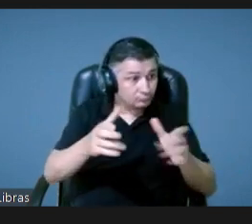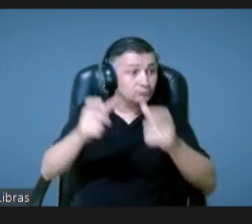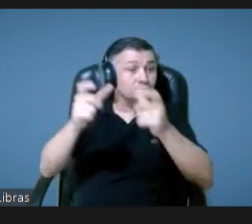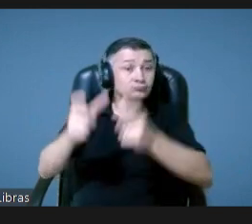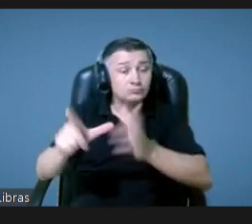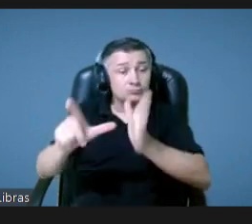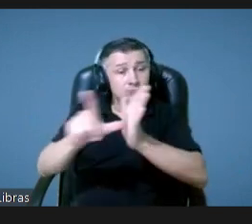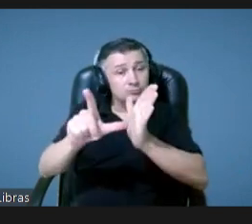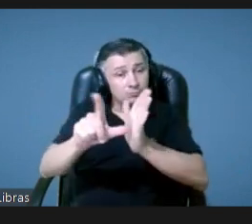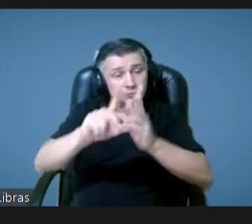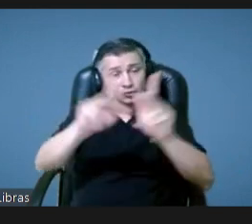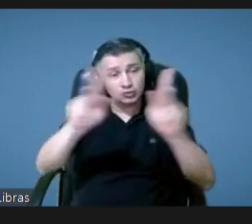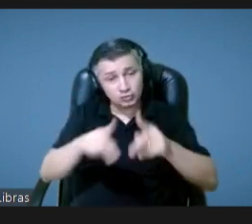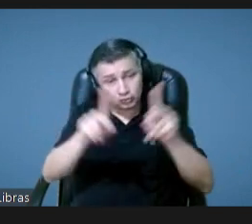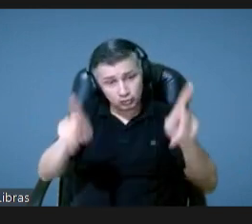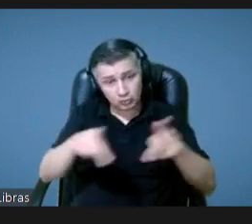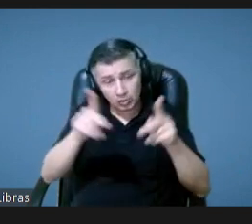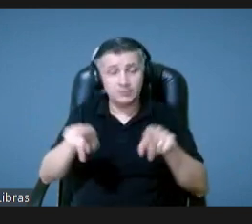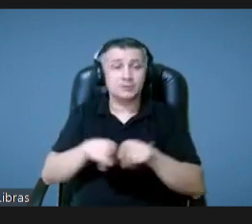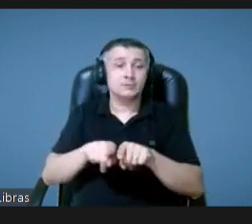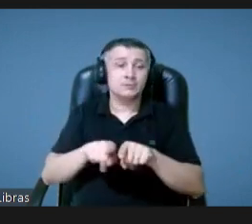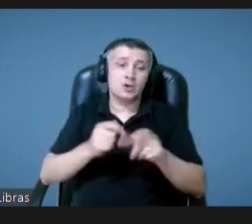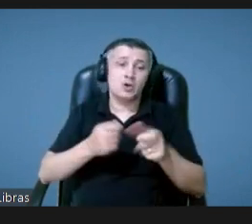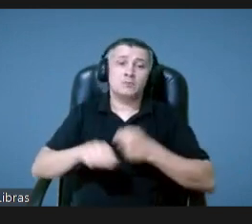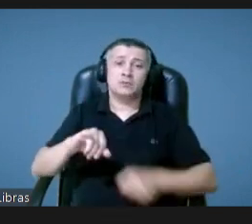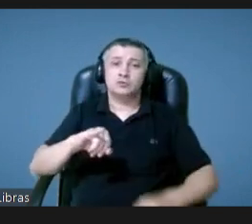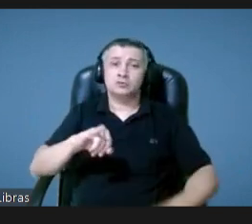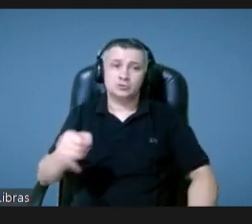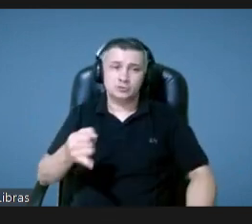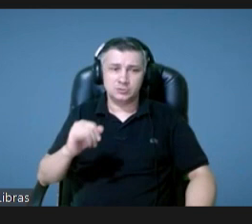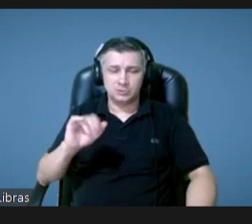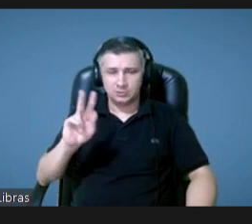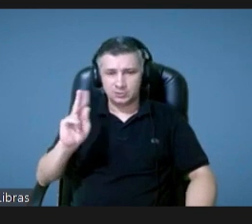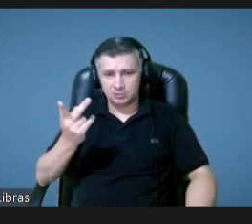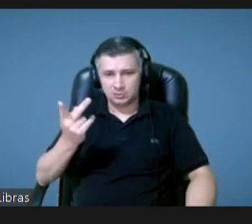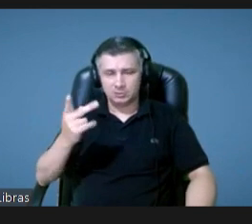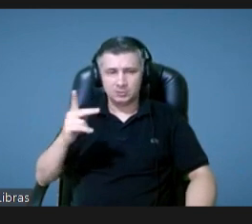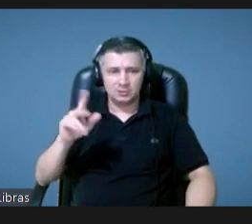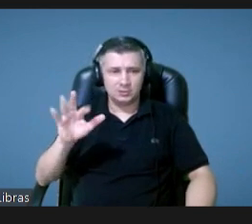years, it has become clear that the opening of these flagships